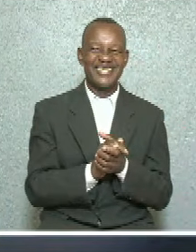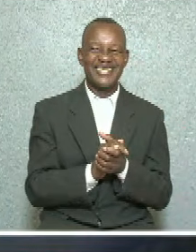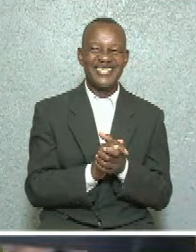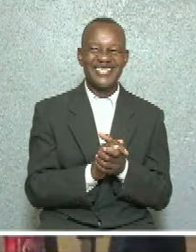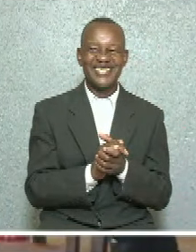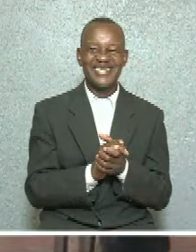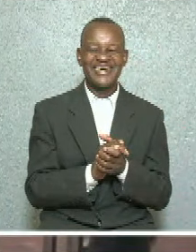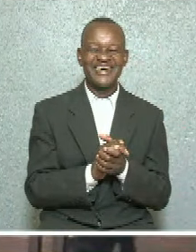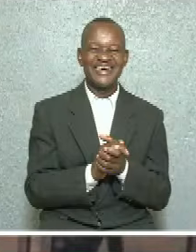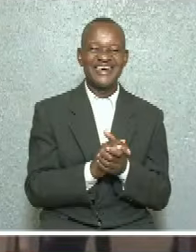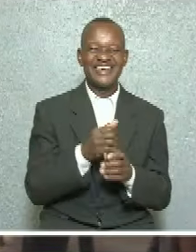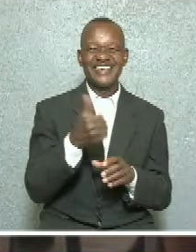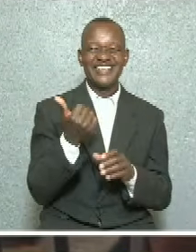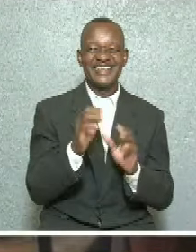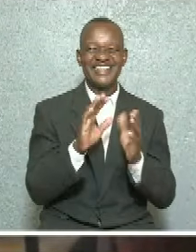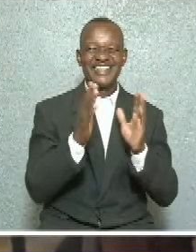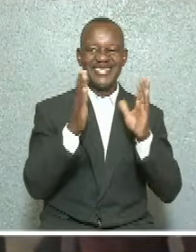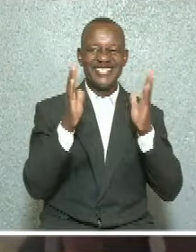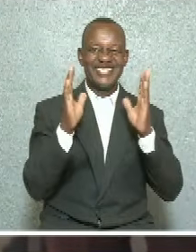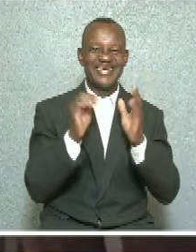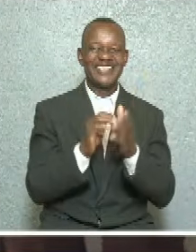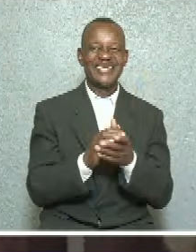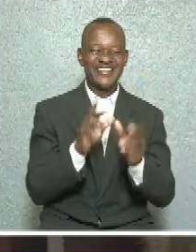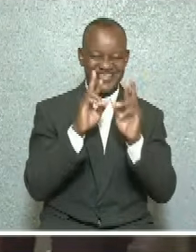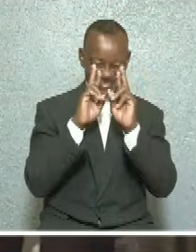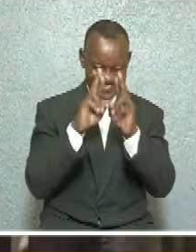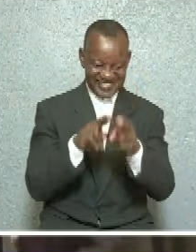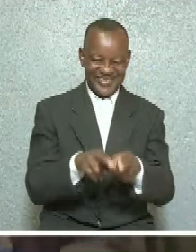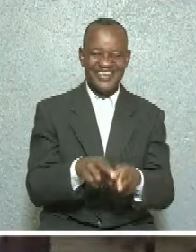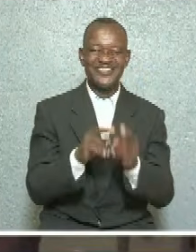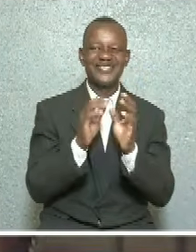Please, another round of applause for Honorable Emma.